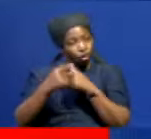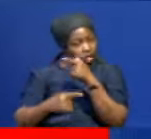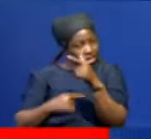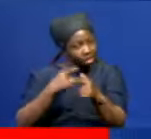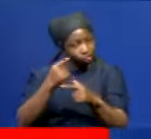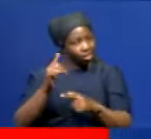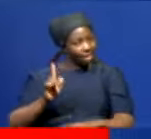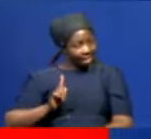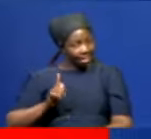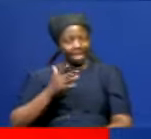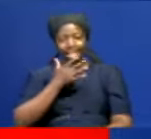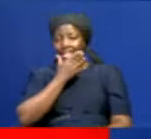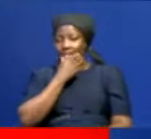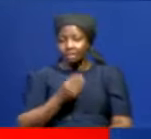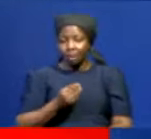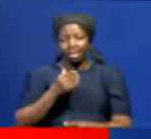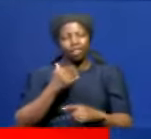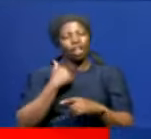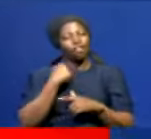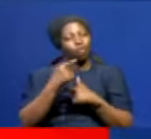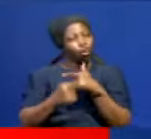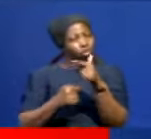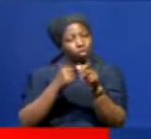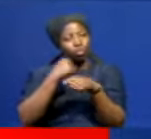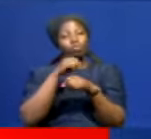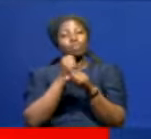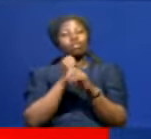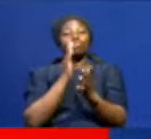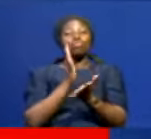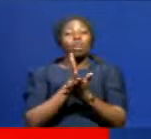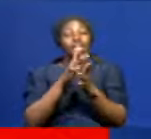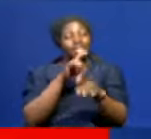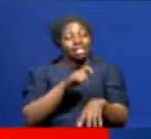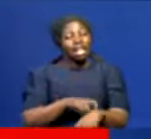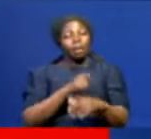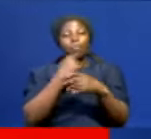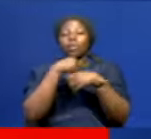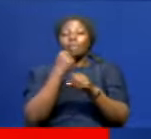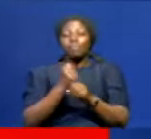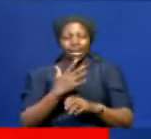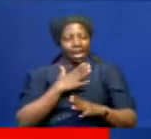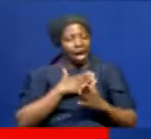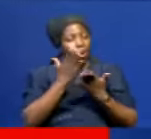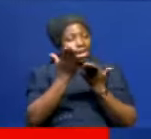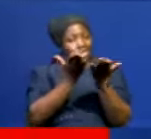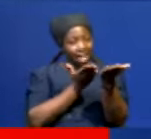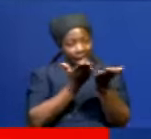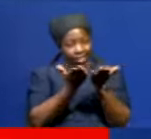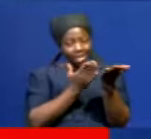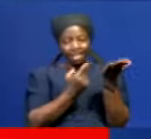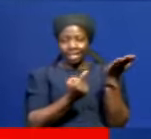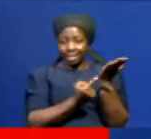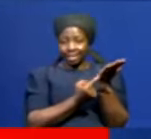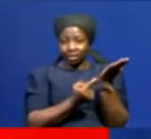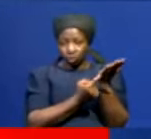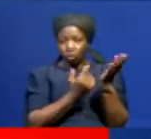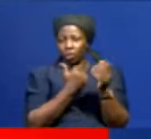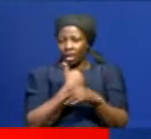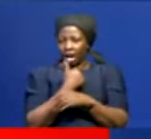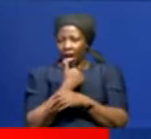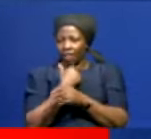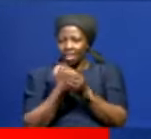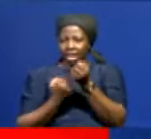gentlemen, to ensure that as we digitalize our services, there is an